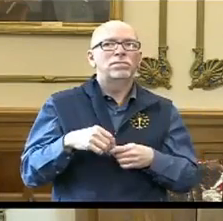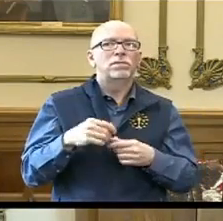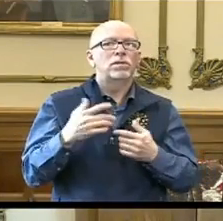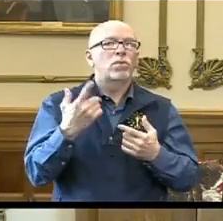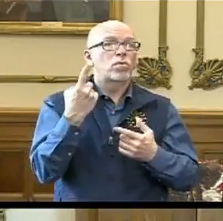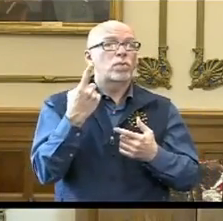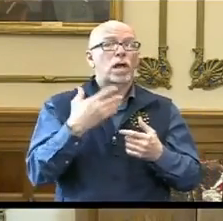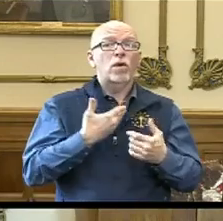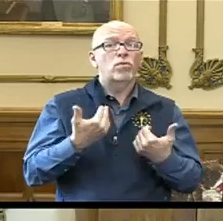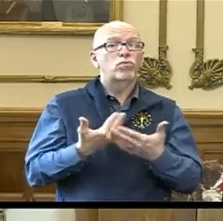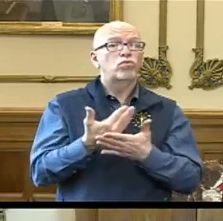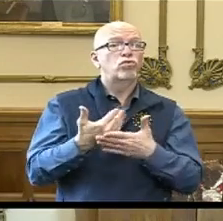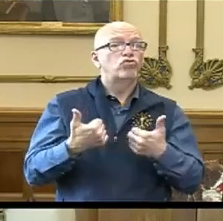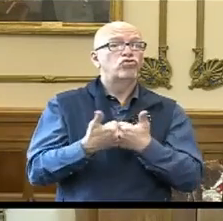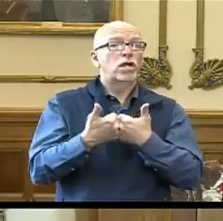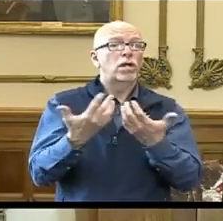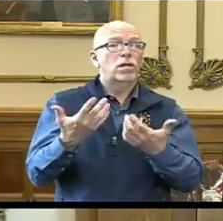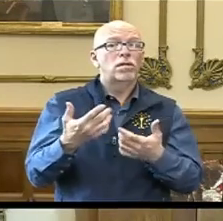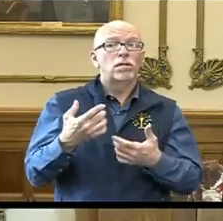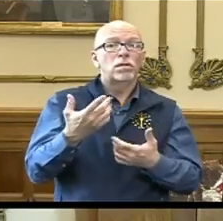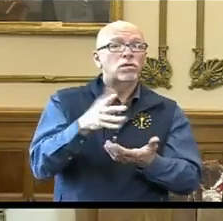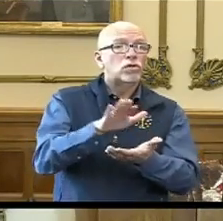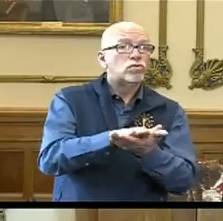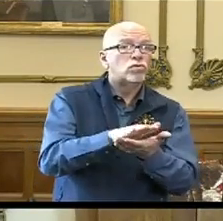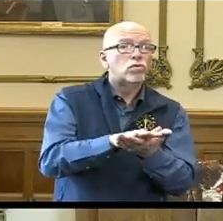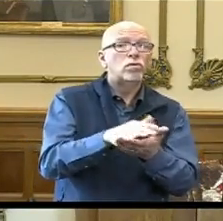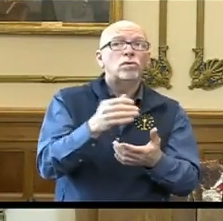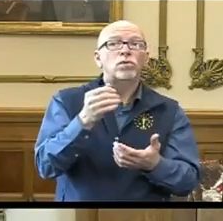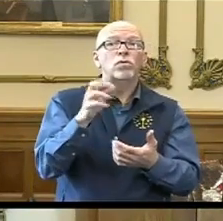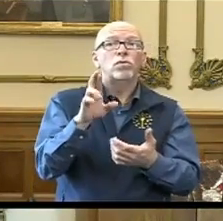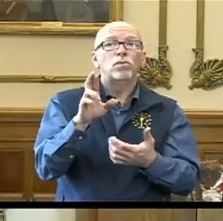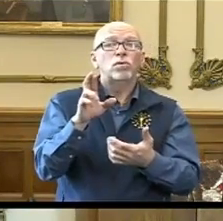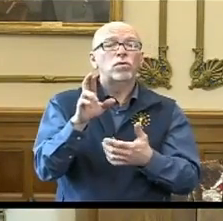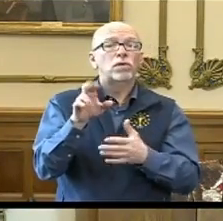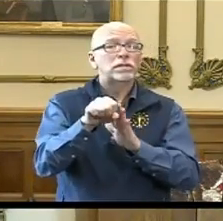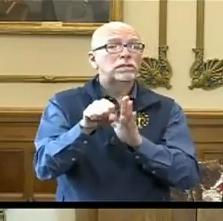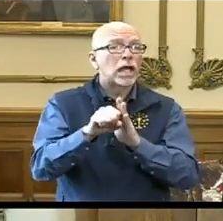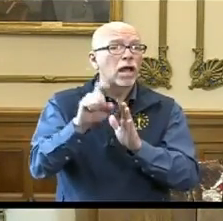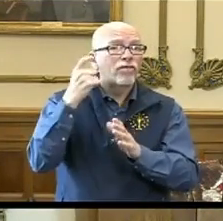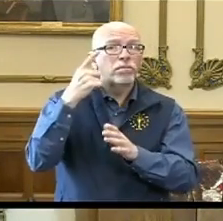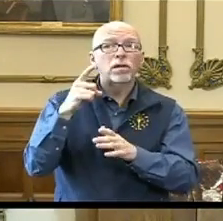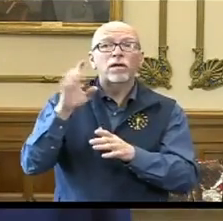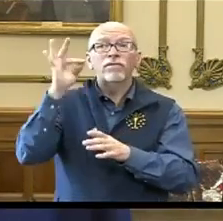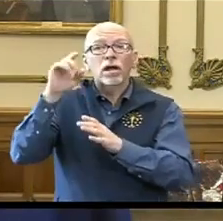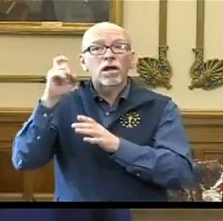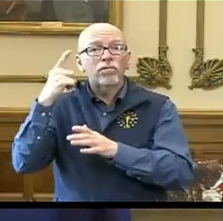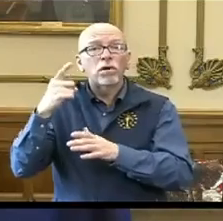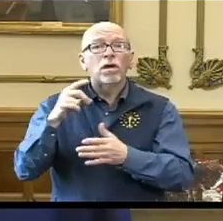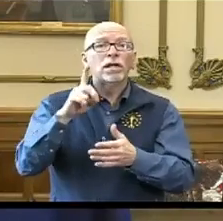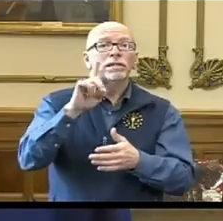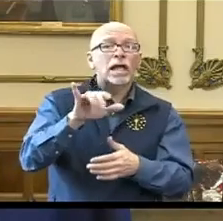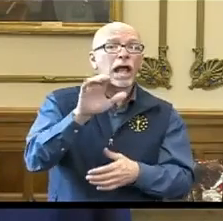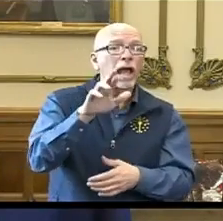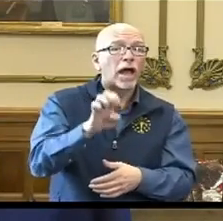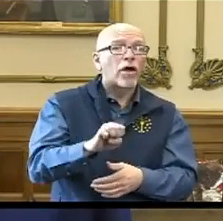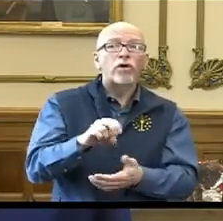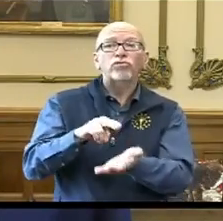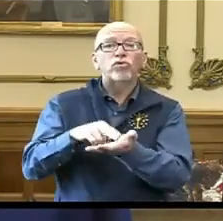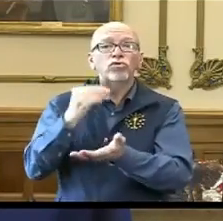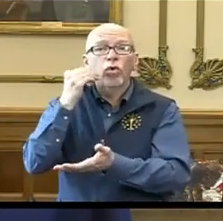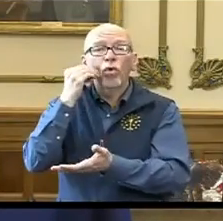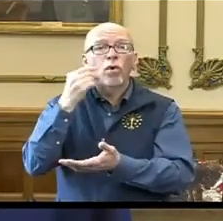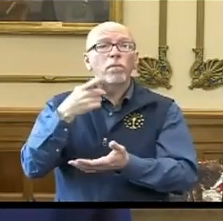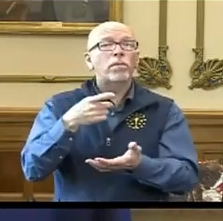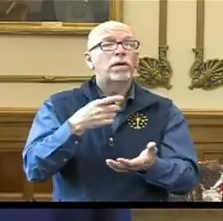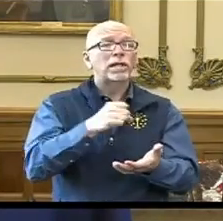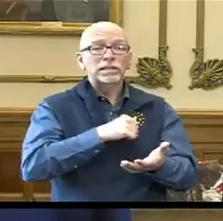is whether you're a school or you're state, local, federal government, or you're a daycare or nursing home, or Senator Braun, and